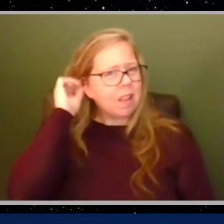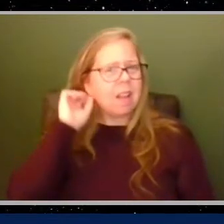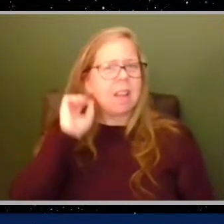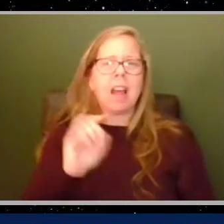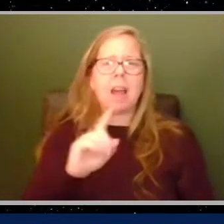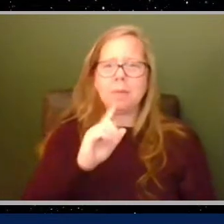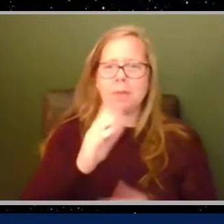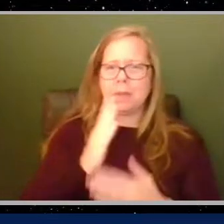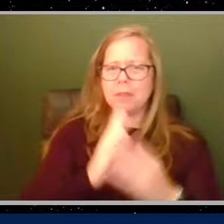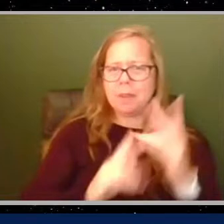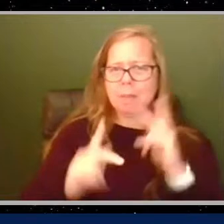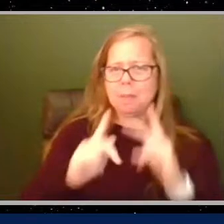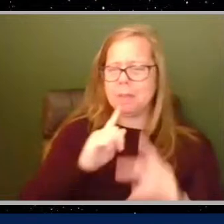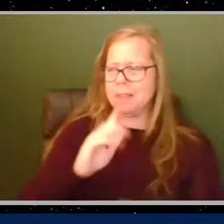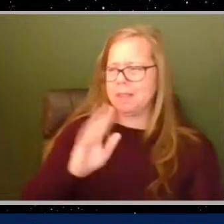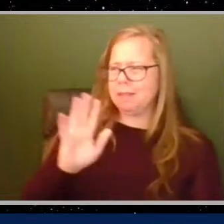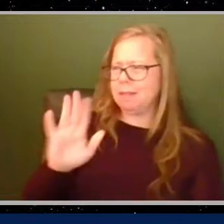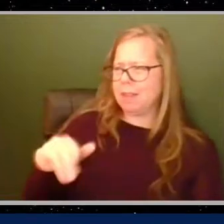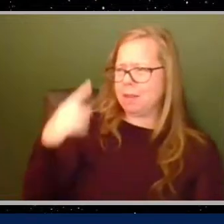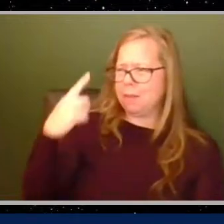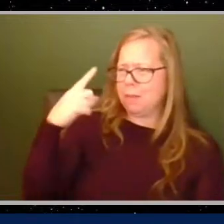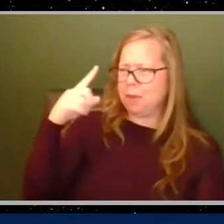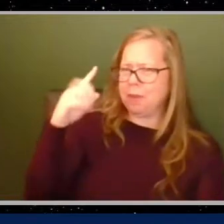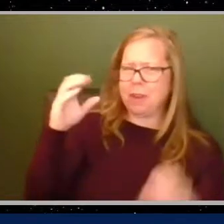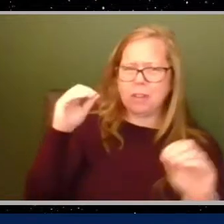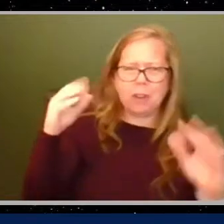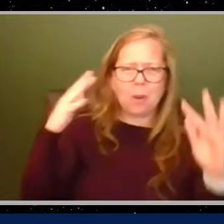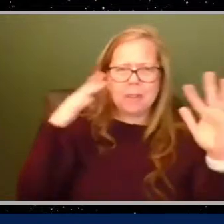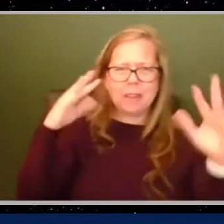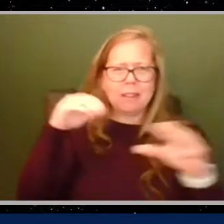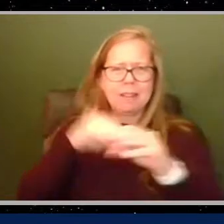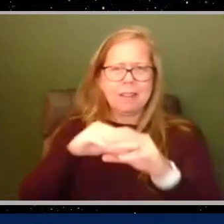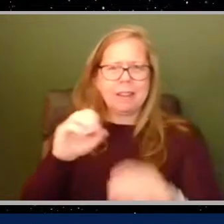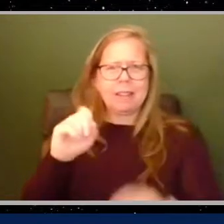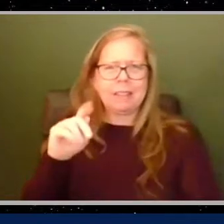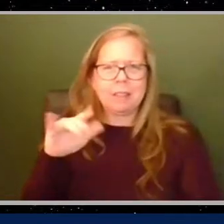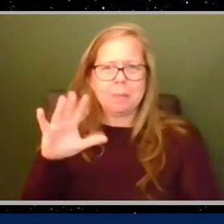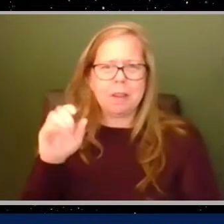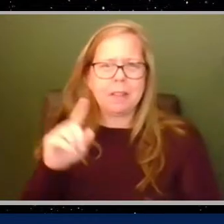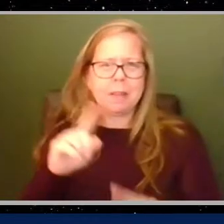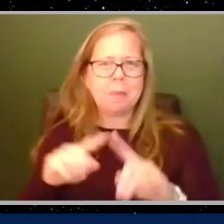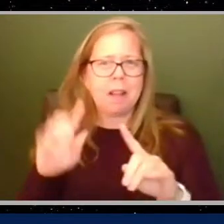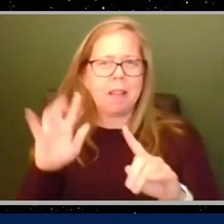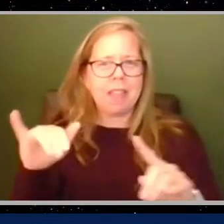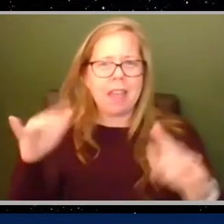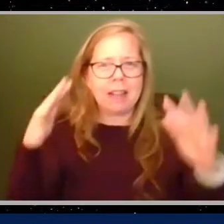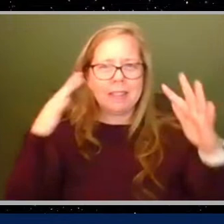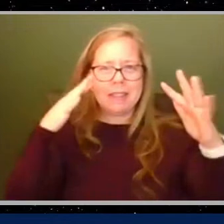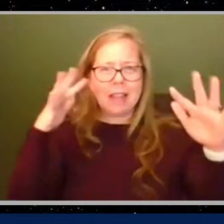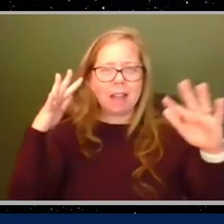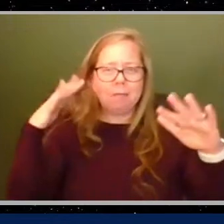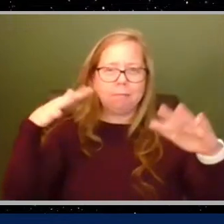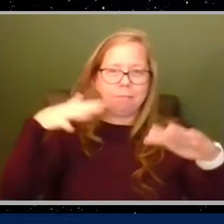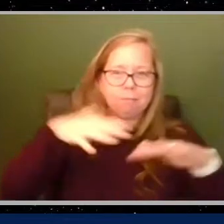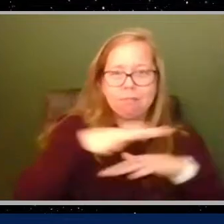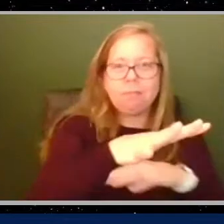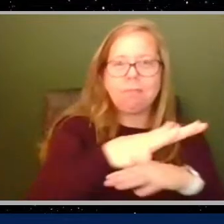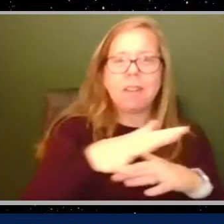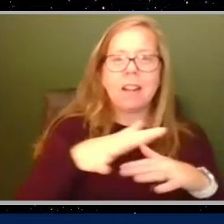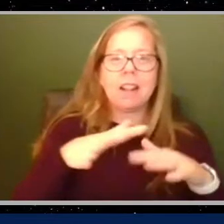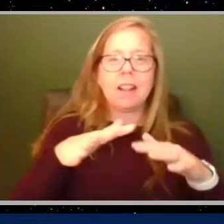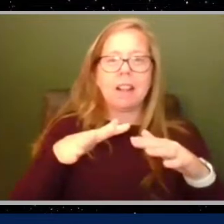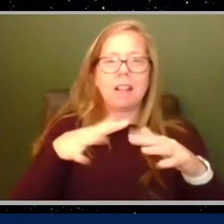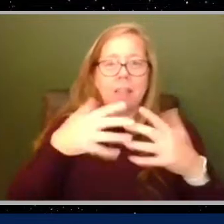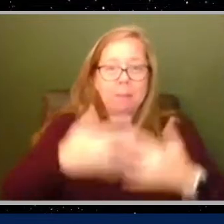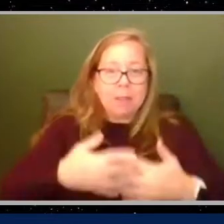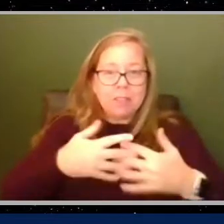right? Well, guess what? The sound of the spacecraft itself propagates through the frame and the material that makes up the spacecraft. And